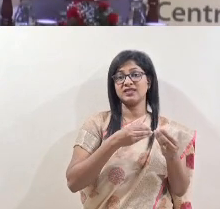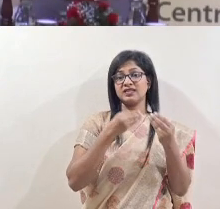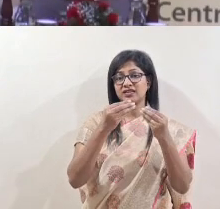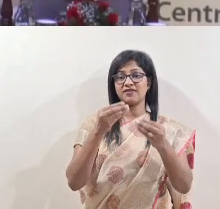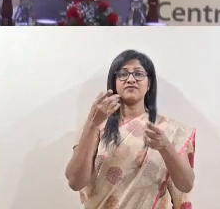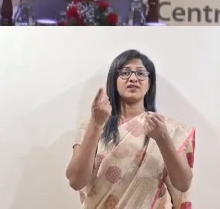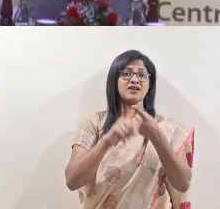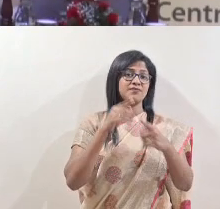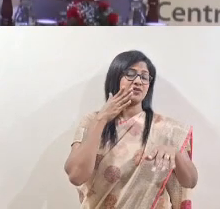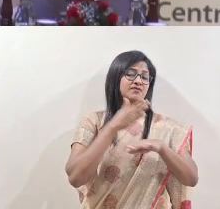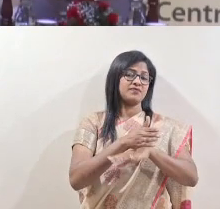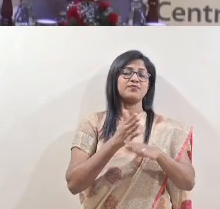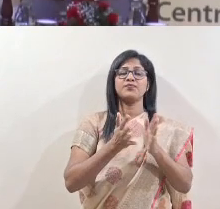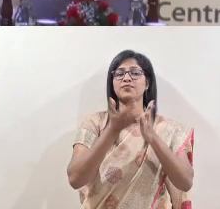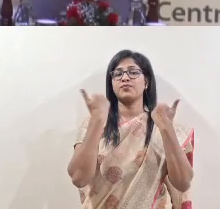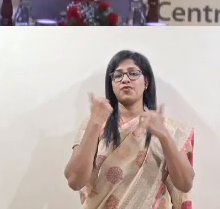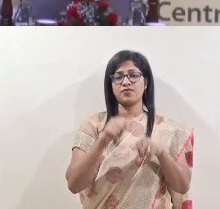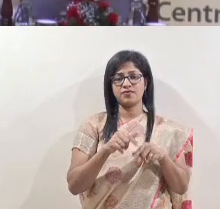actually.